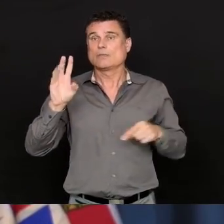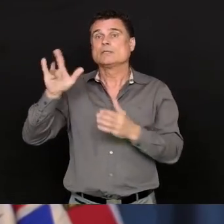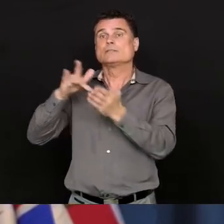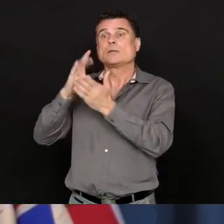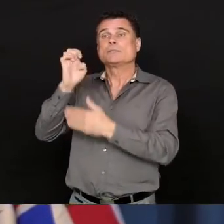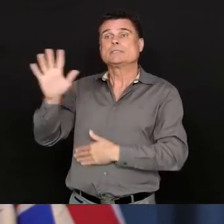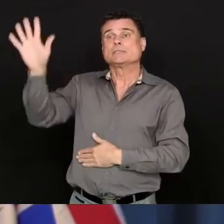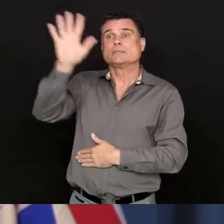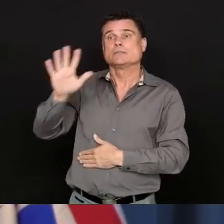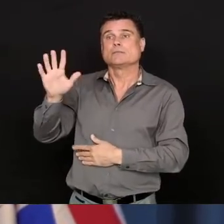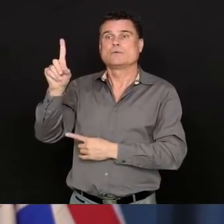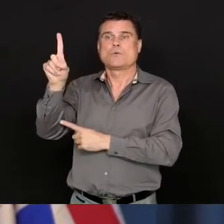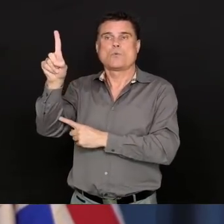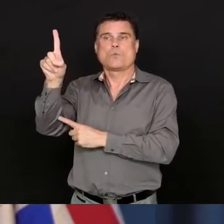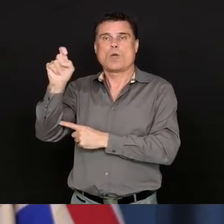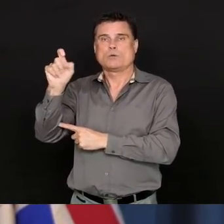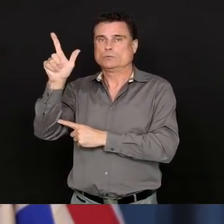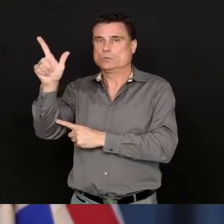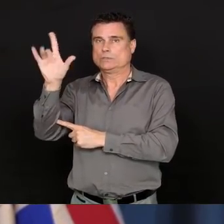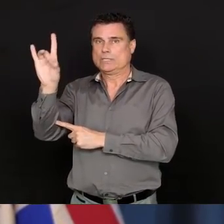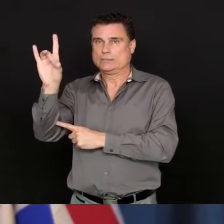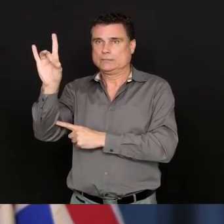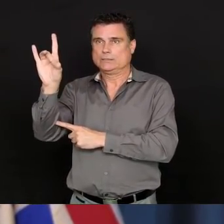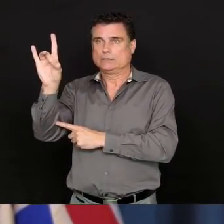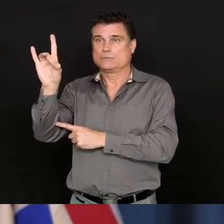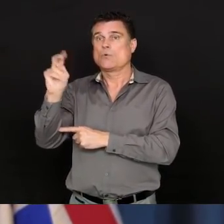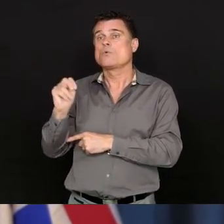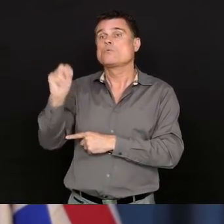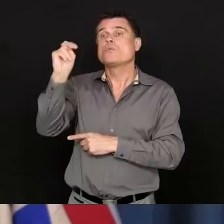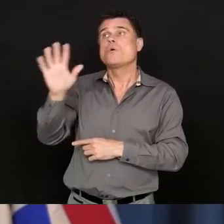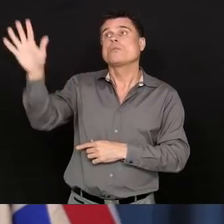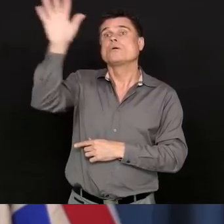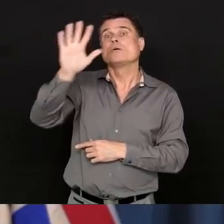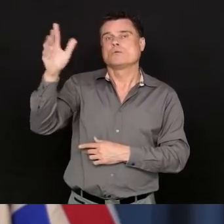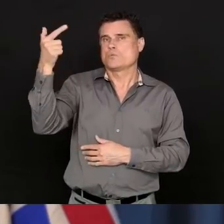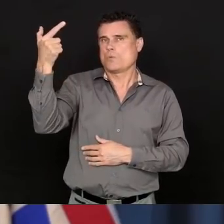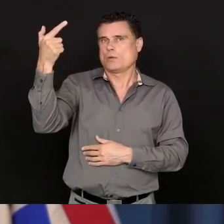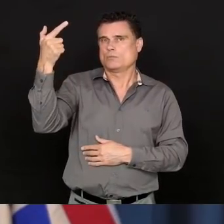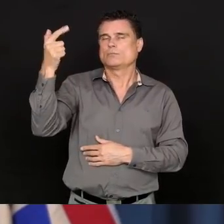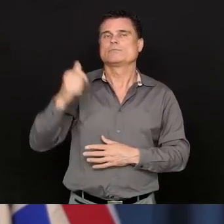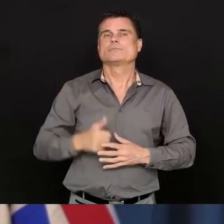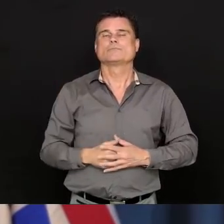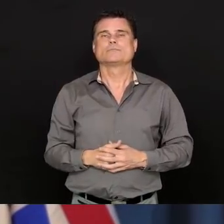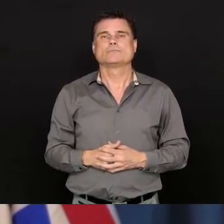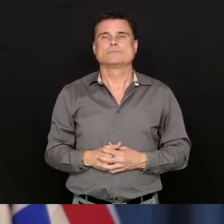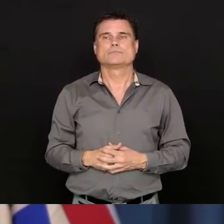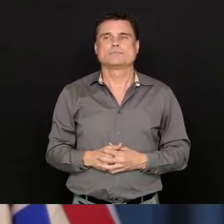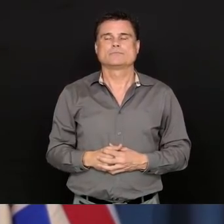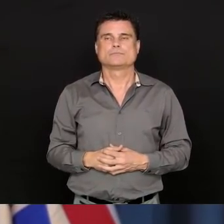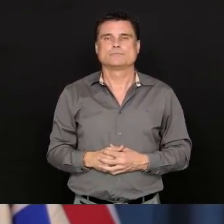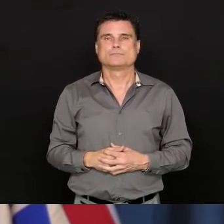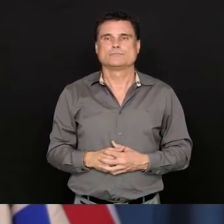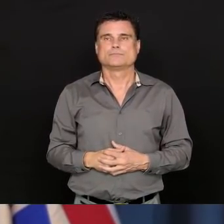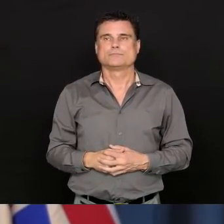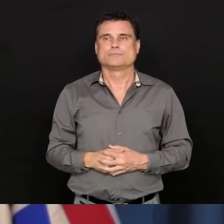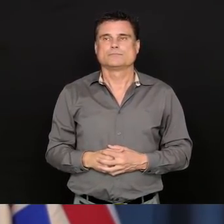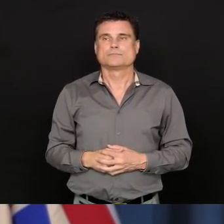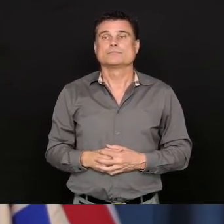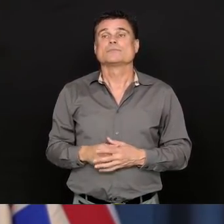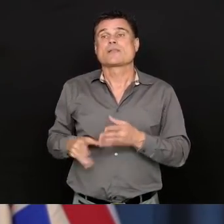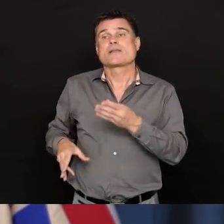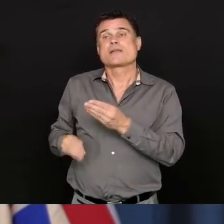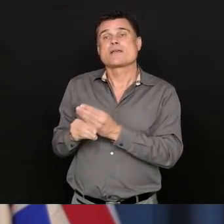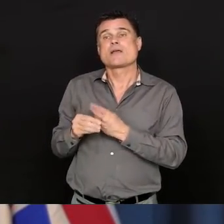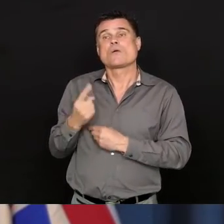Interior Health, and 21 people in the Northern Health Region. In addition, we've got one more long-term care